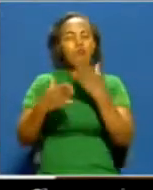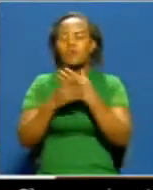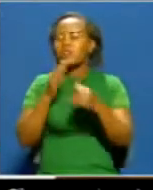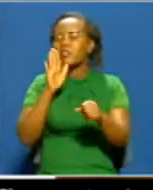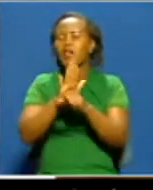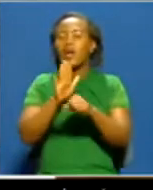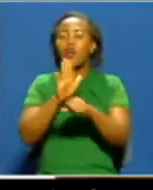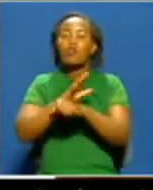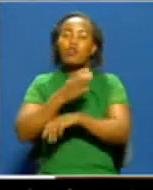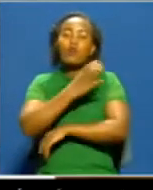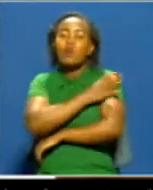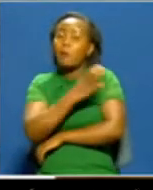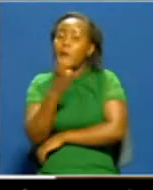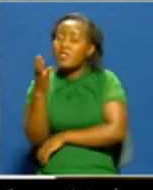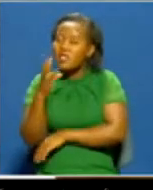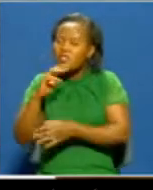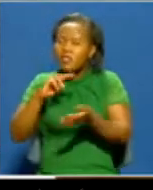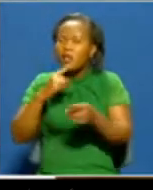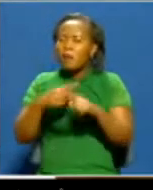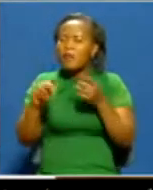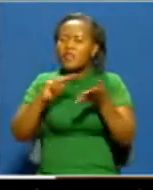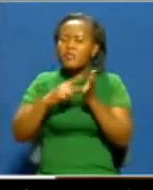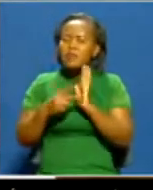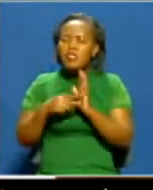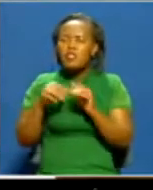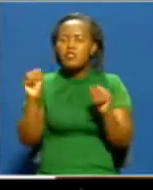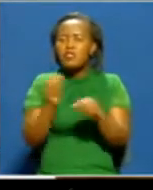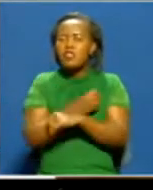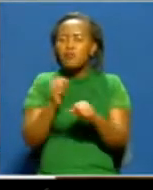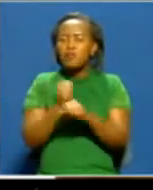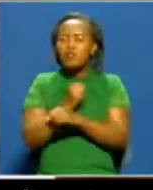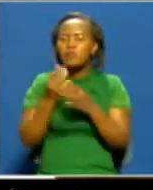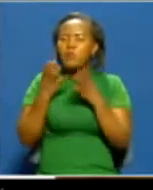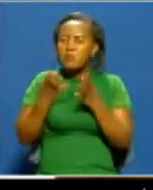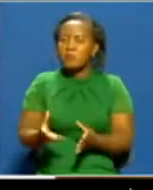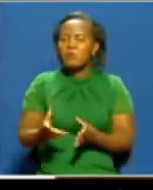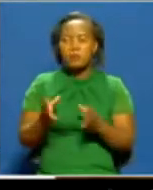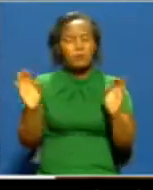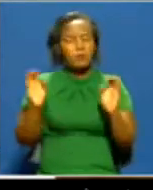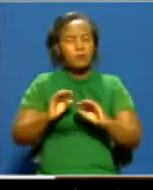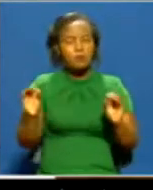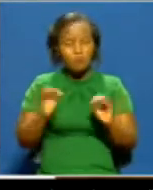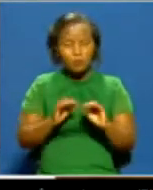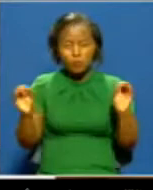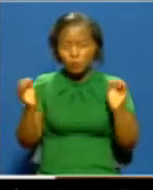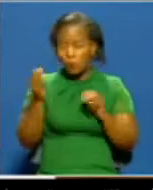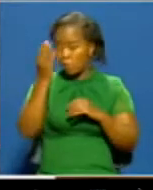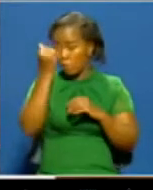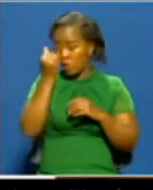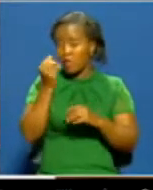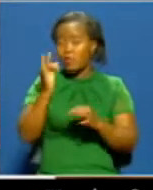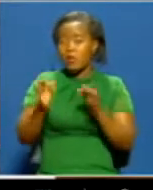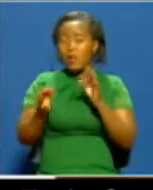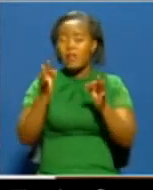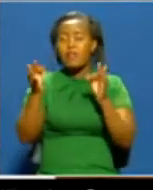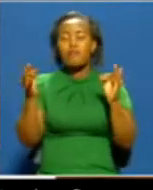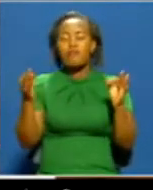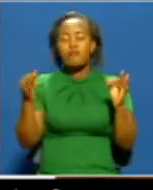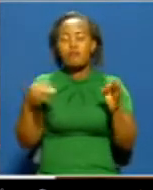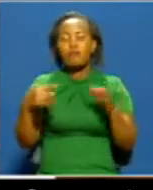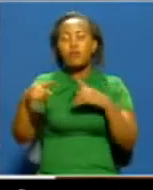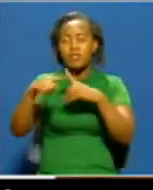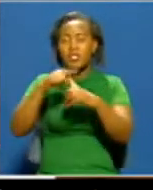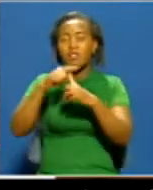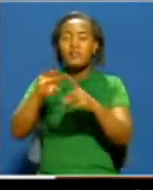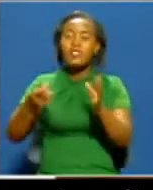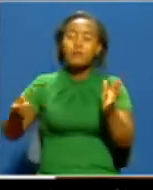mean that you cannot get overwhelmed. Because if the numbers, the numbers can increase